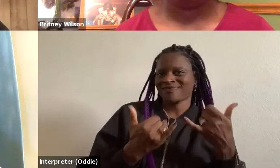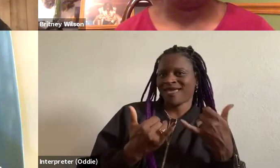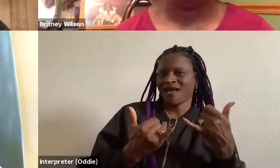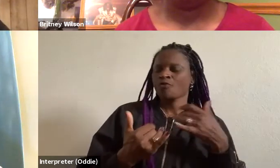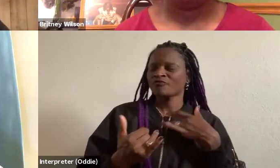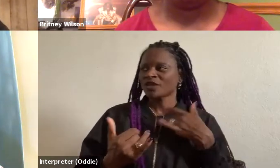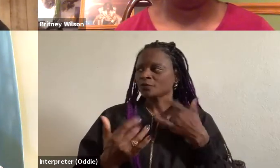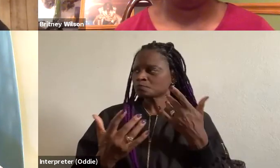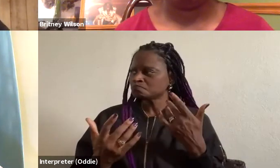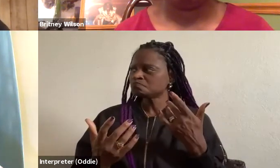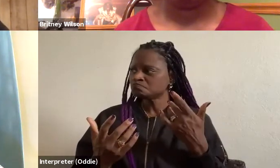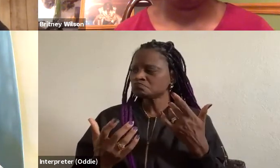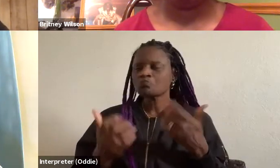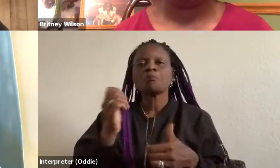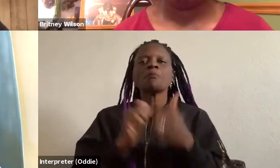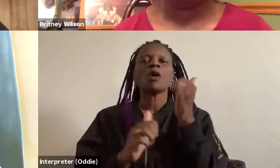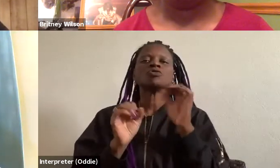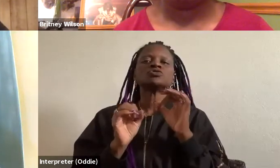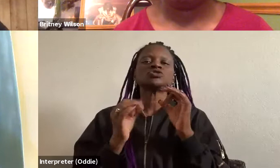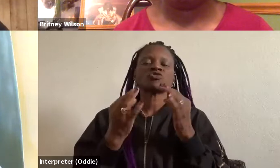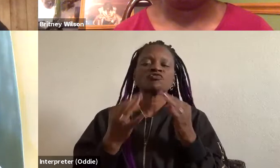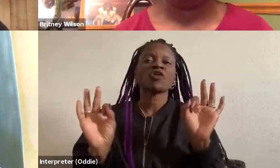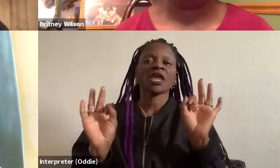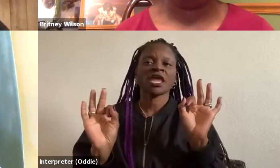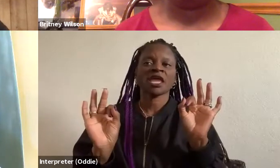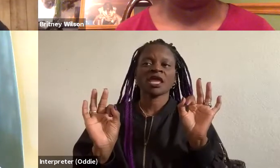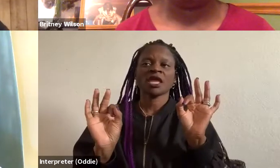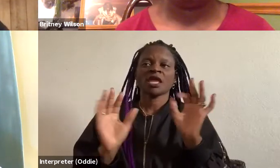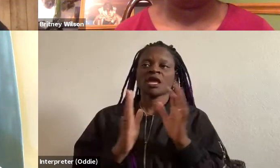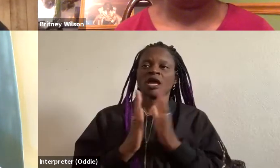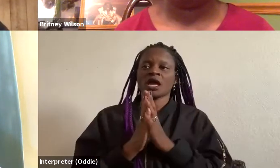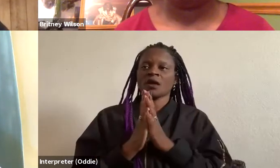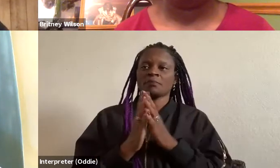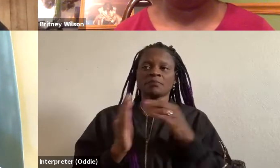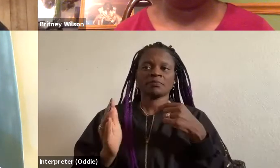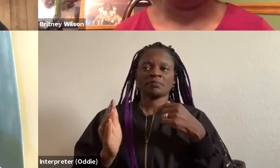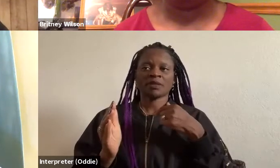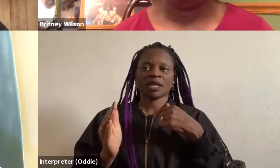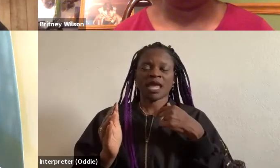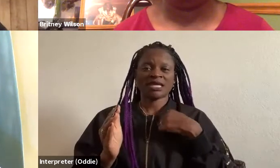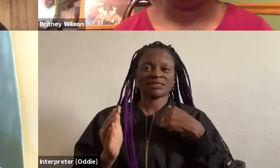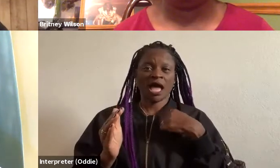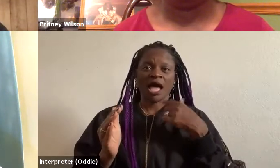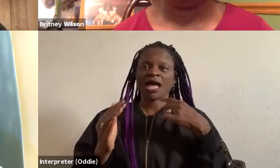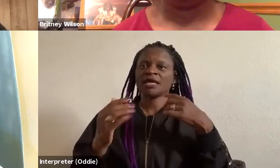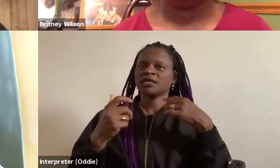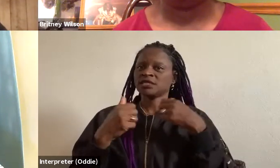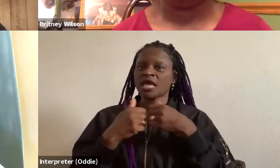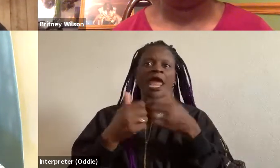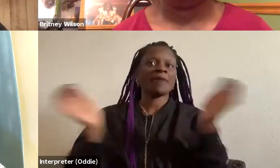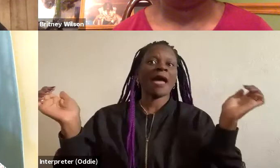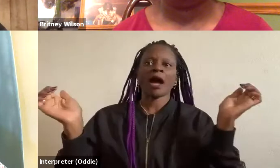feel like, you know, especially since last year, I came out a year ago tomorrow, I feel